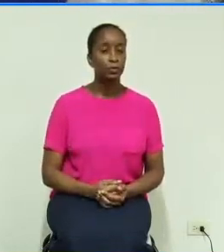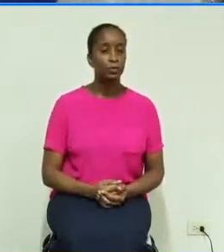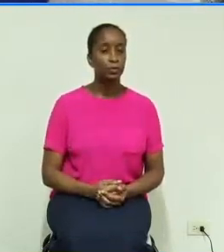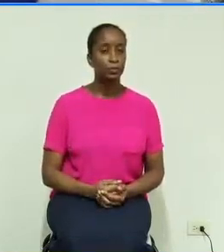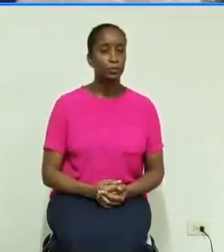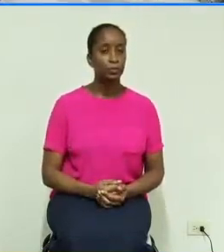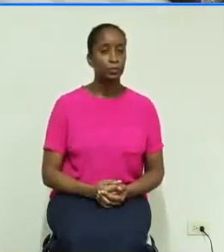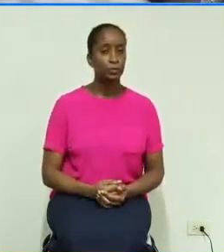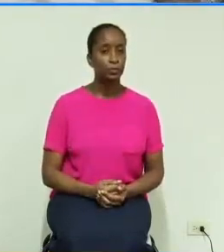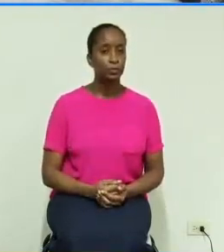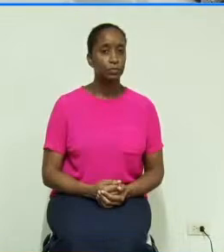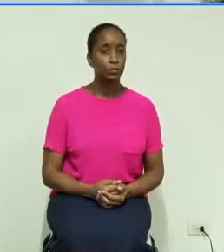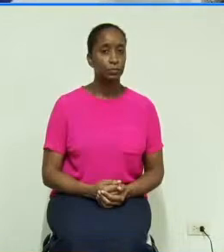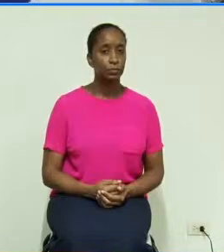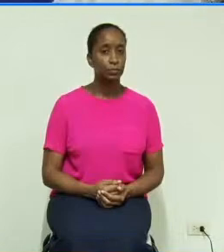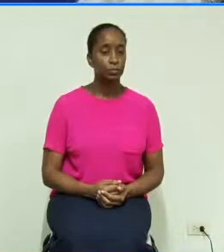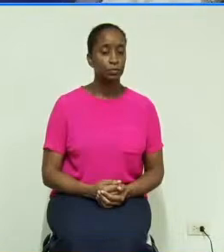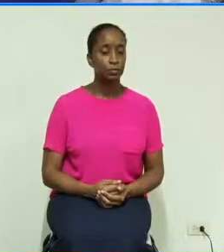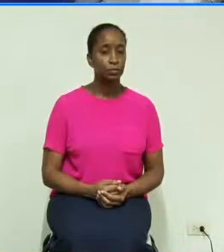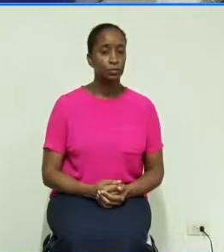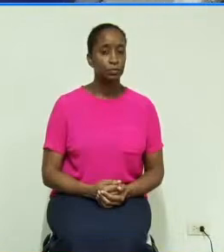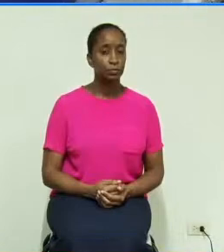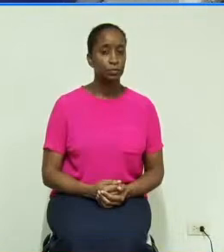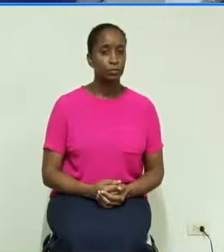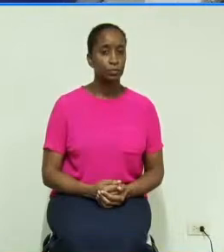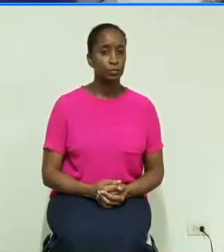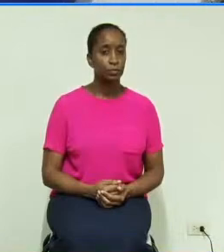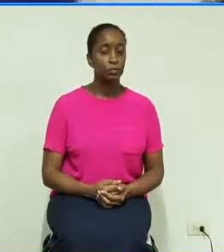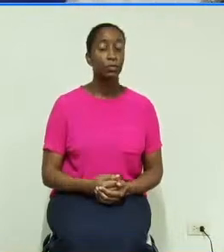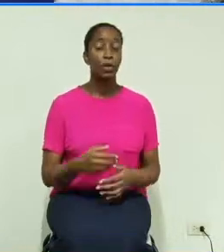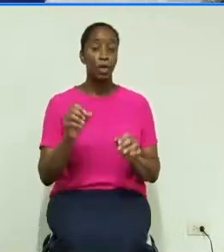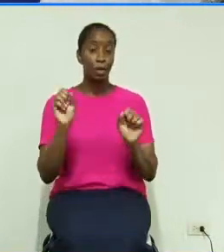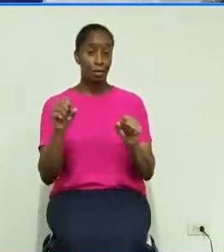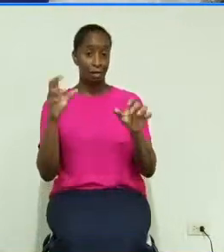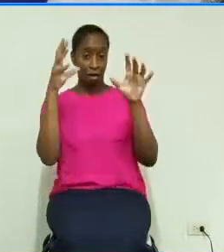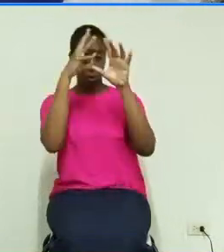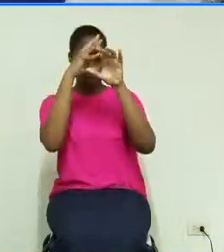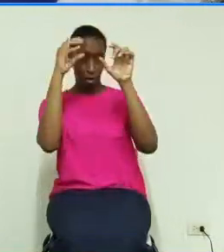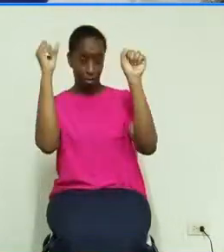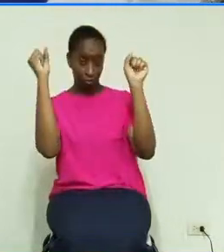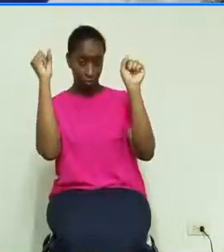by votes of at least 10% of those who voted.